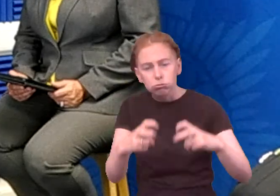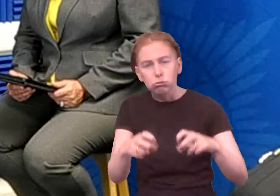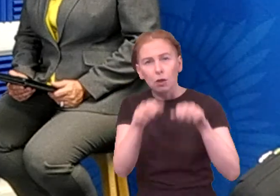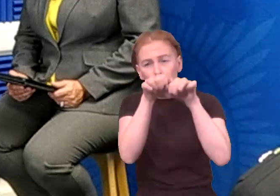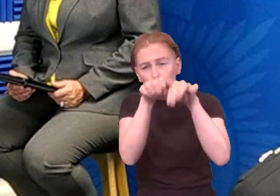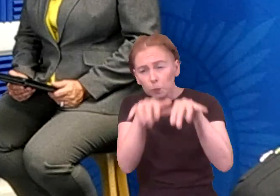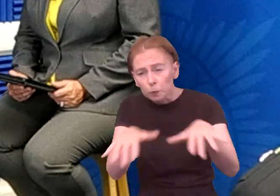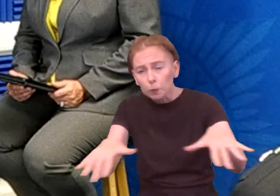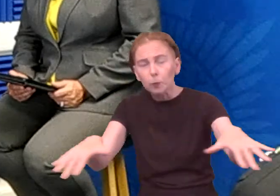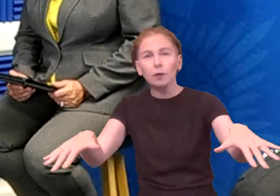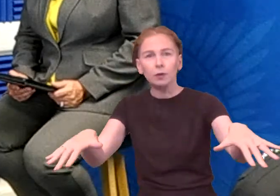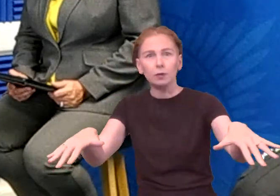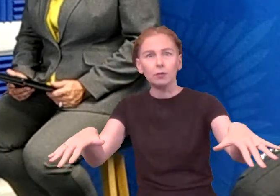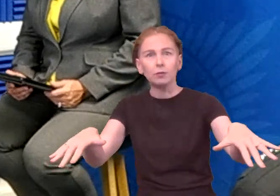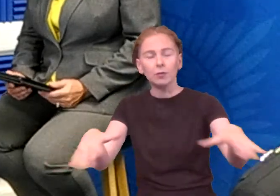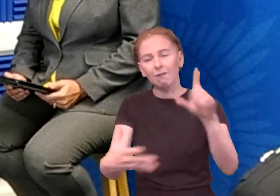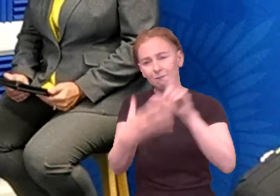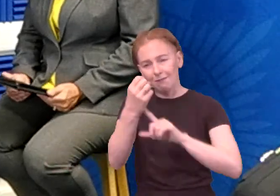in your area.